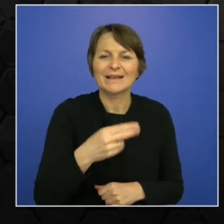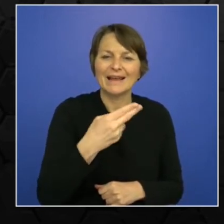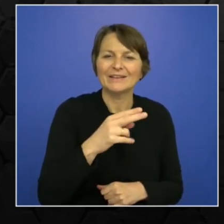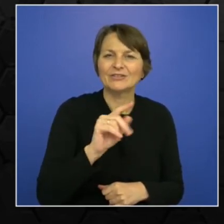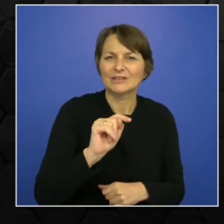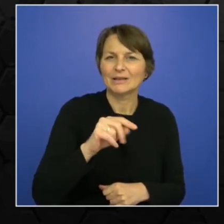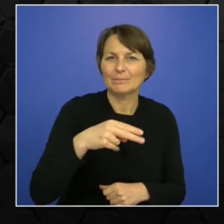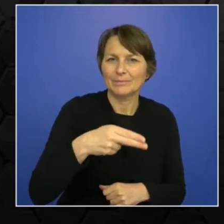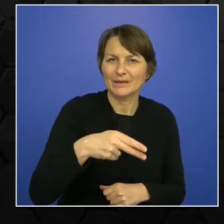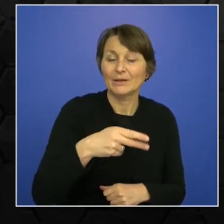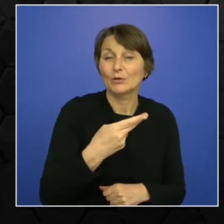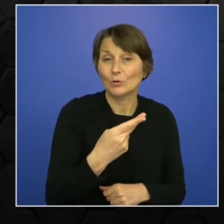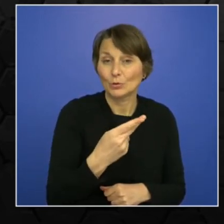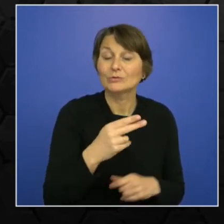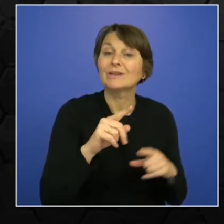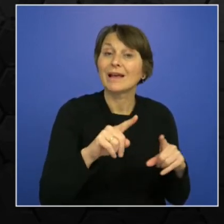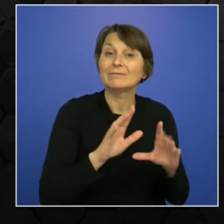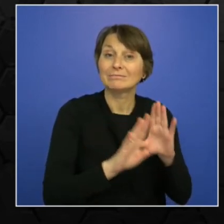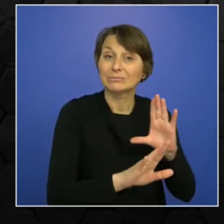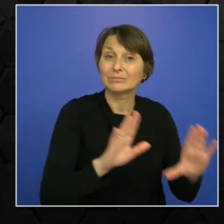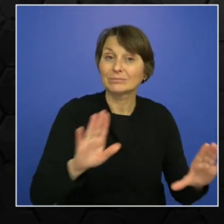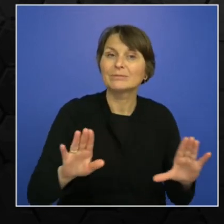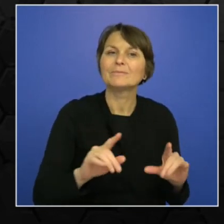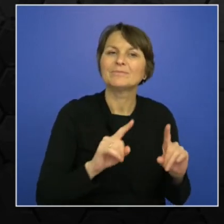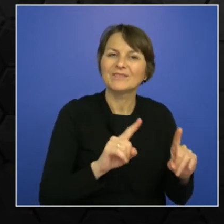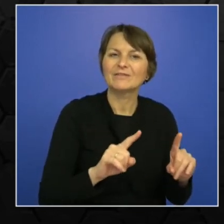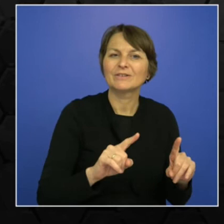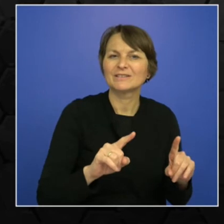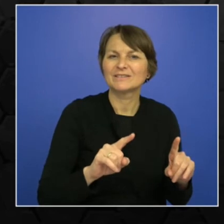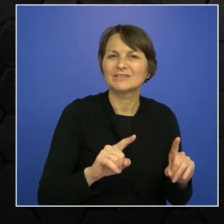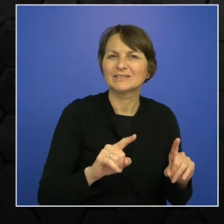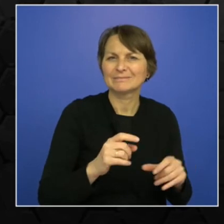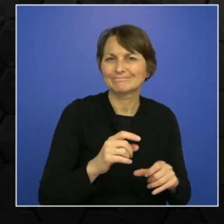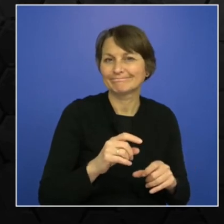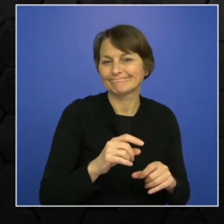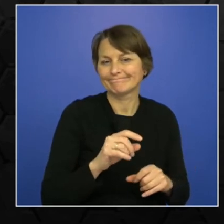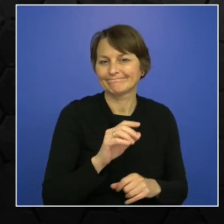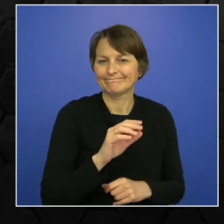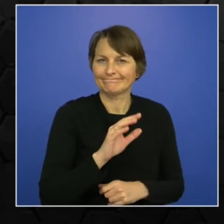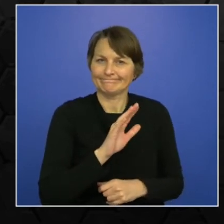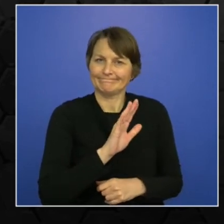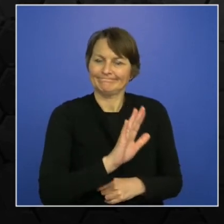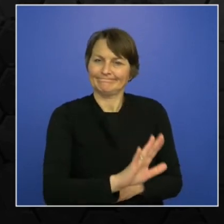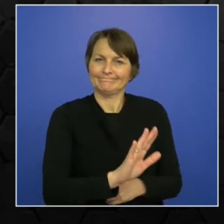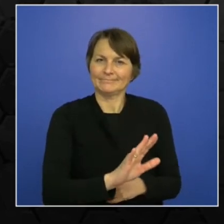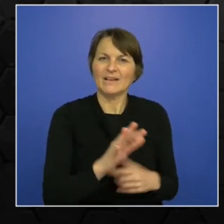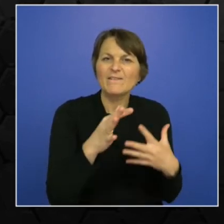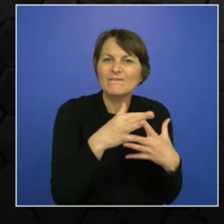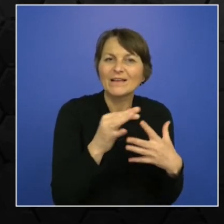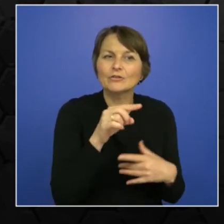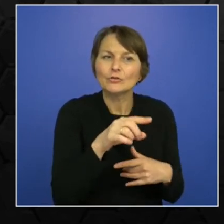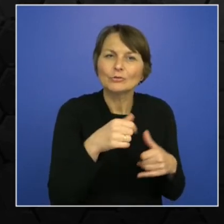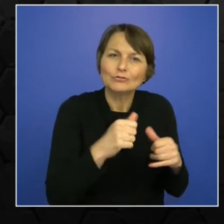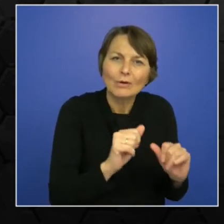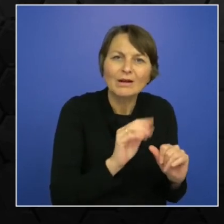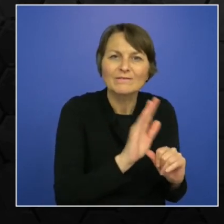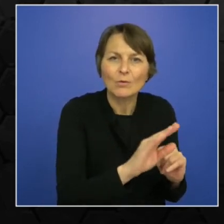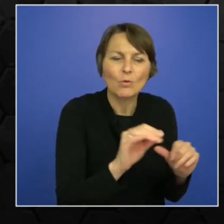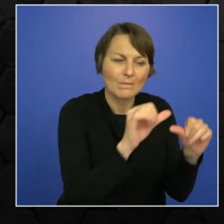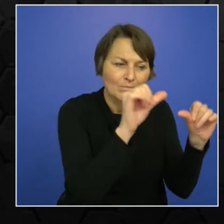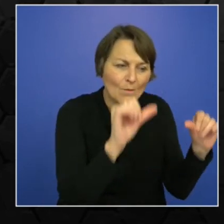GPUs, and also something called as GPU delegates, which is a good feature to try out your model for different configurations